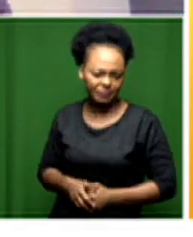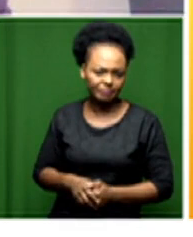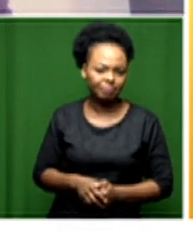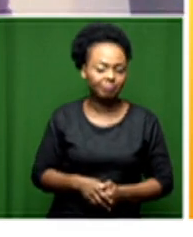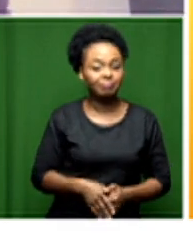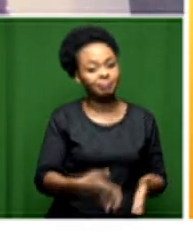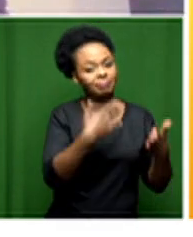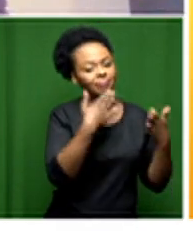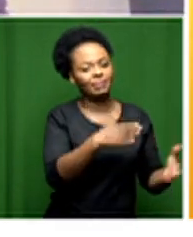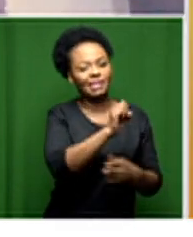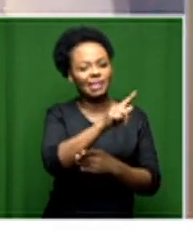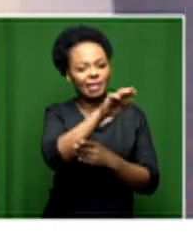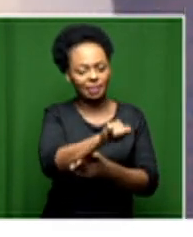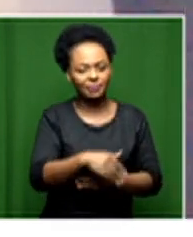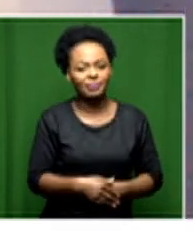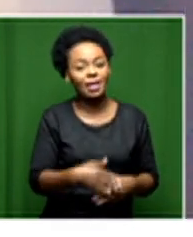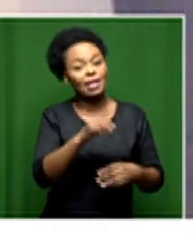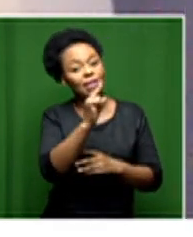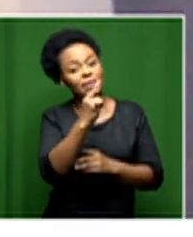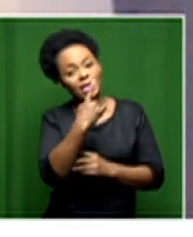Thank you, Sakina. Firstly, I should say that